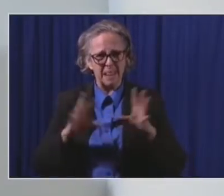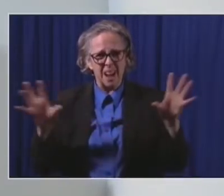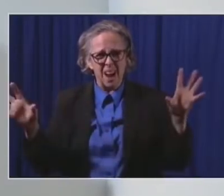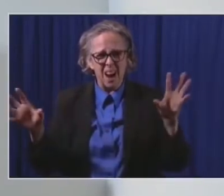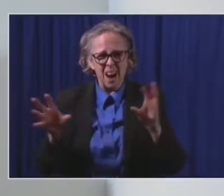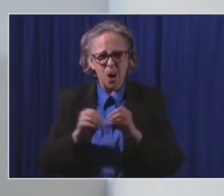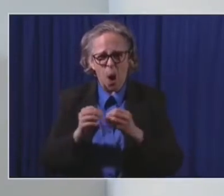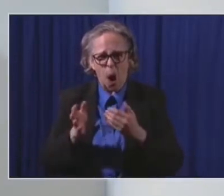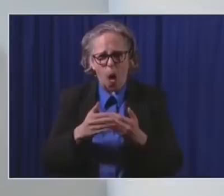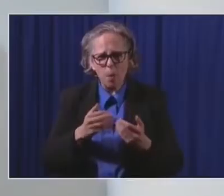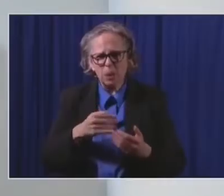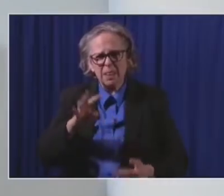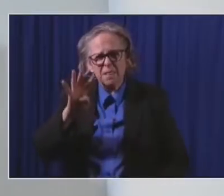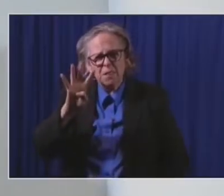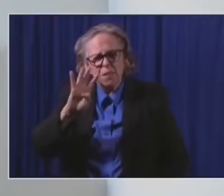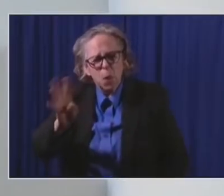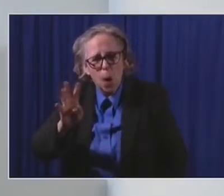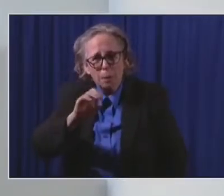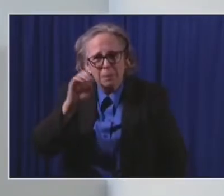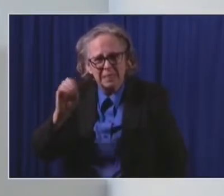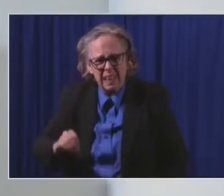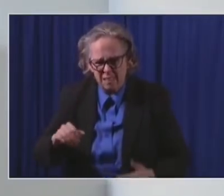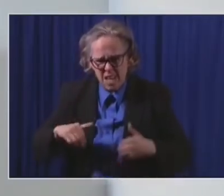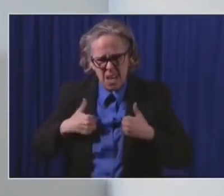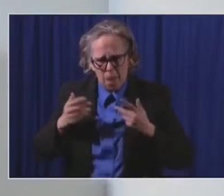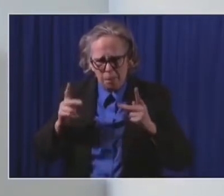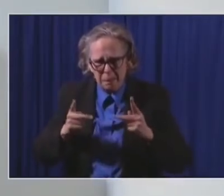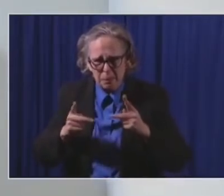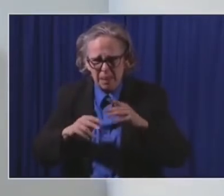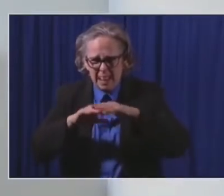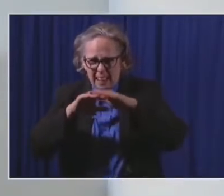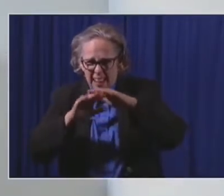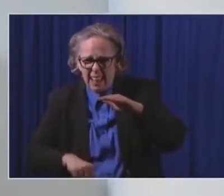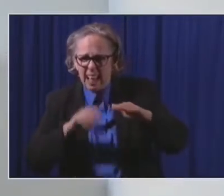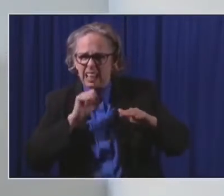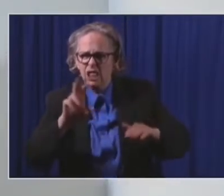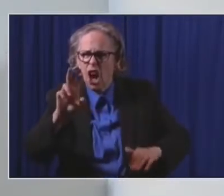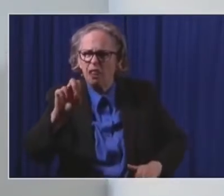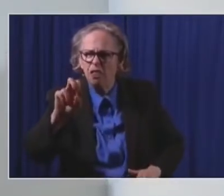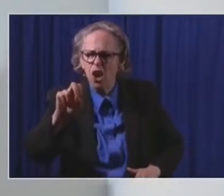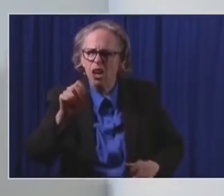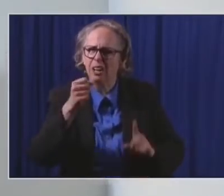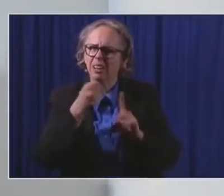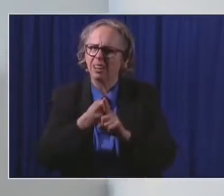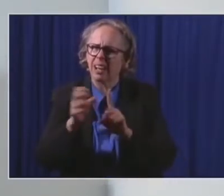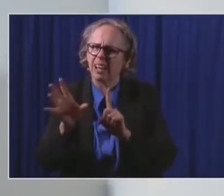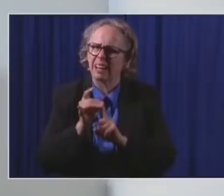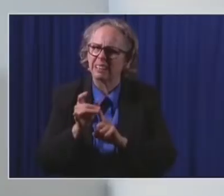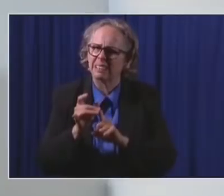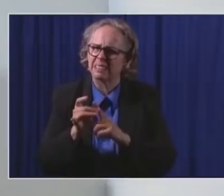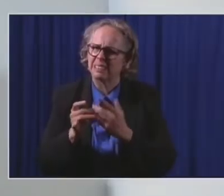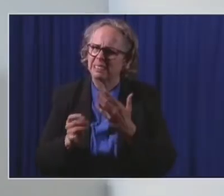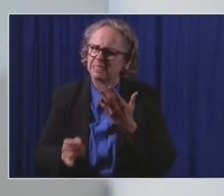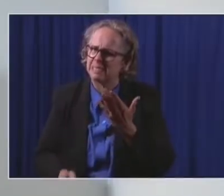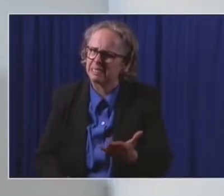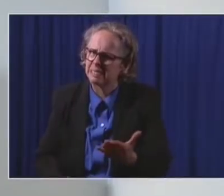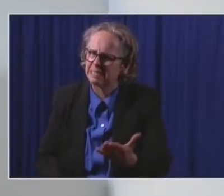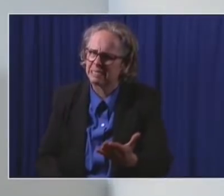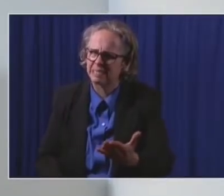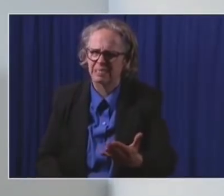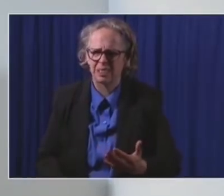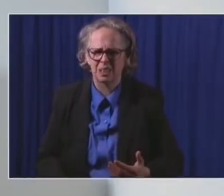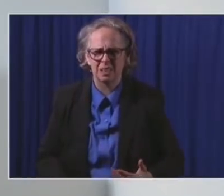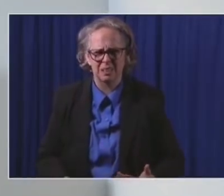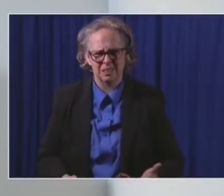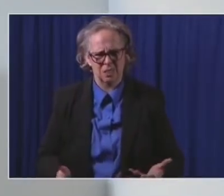13.2% between the ages of 0 and 19. That's nearly 40% of all the cases for people under the age of 30. And when we're talking